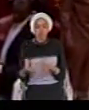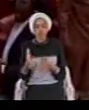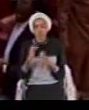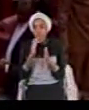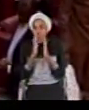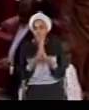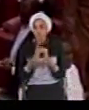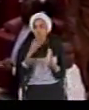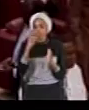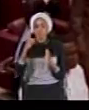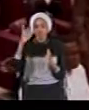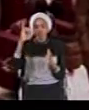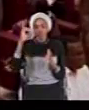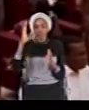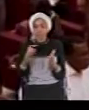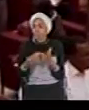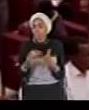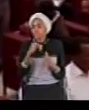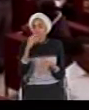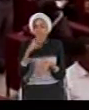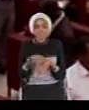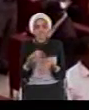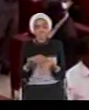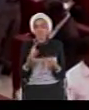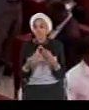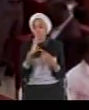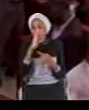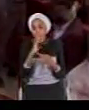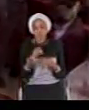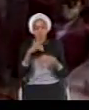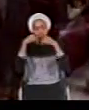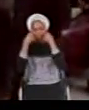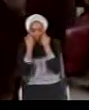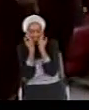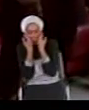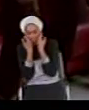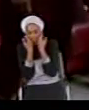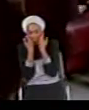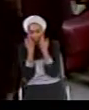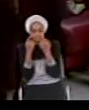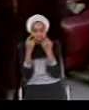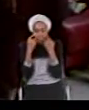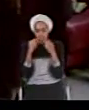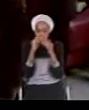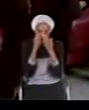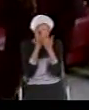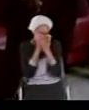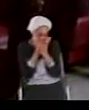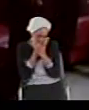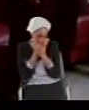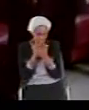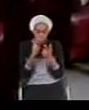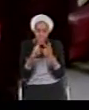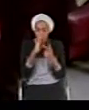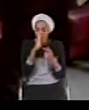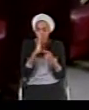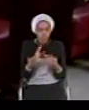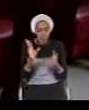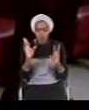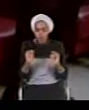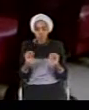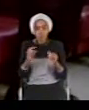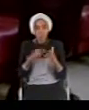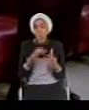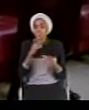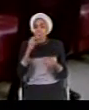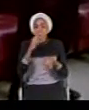Lord, this is not the time to be timid, to be a coward, and to be shivering. This is the time